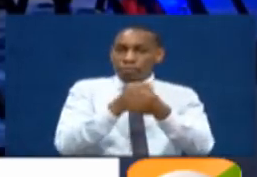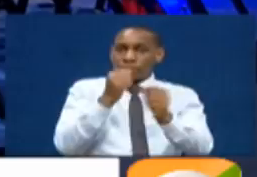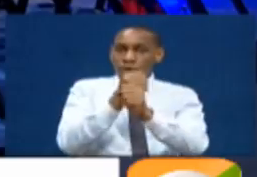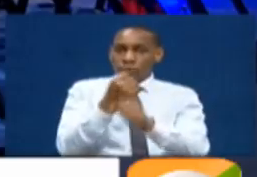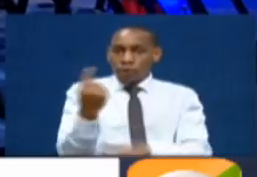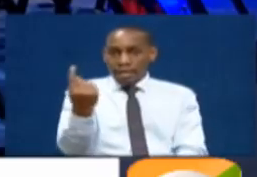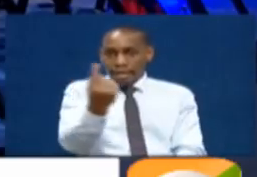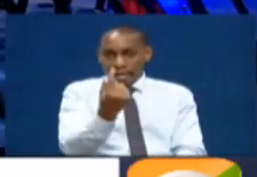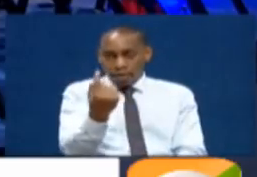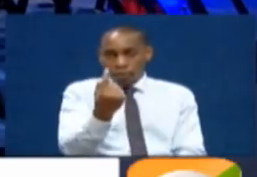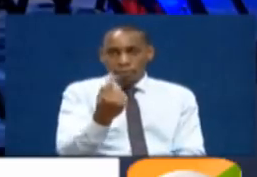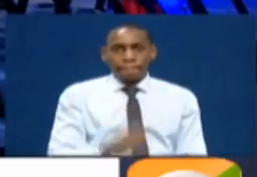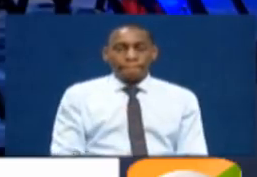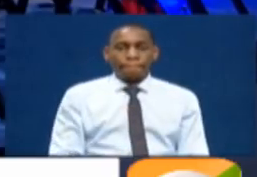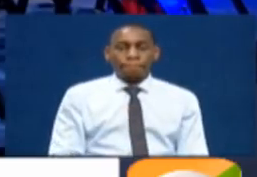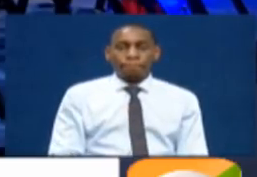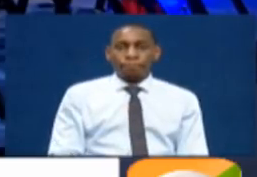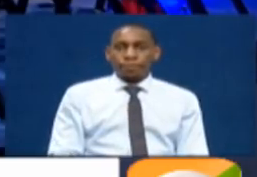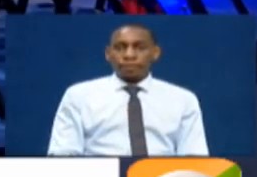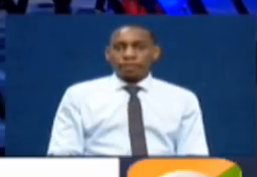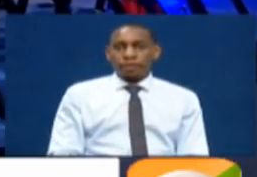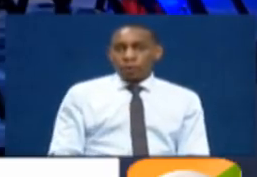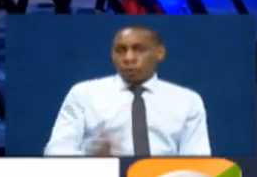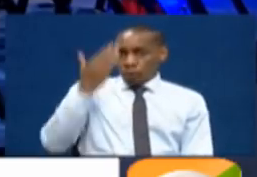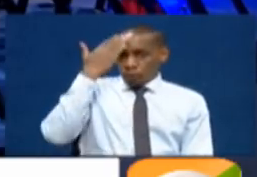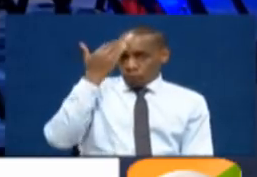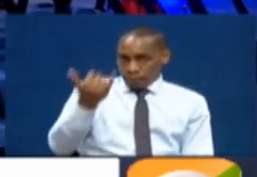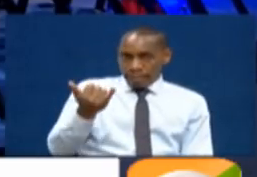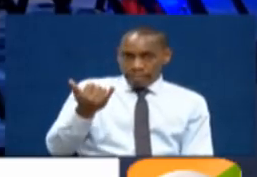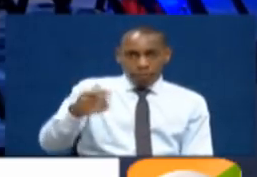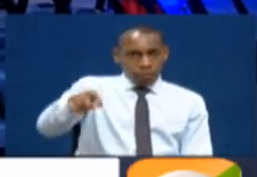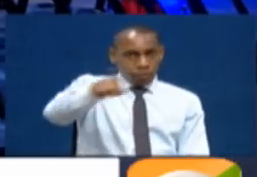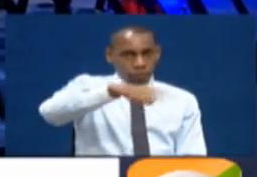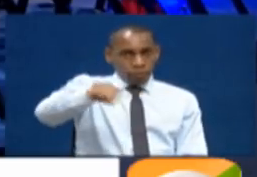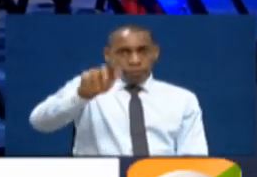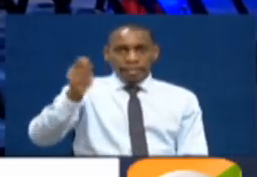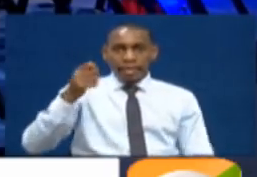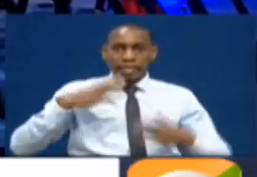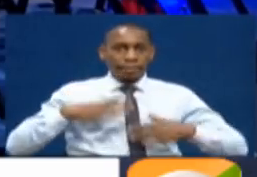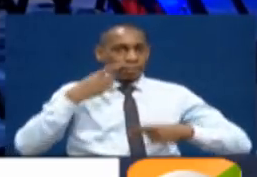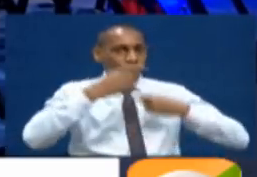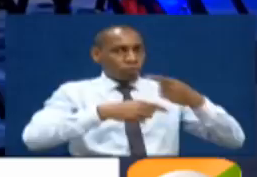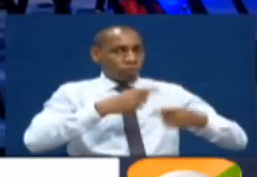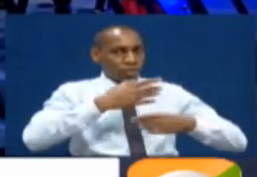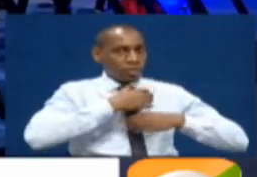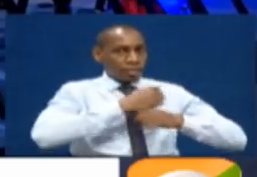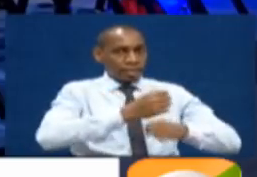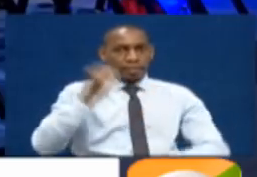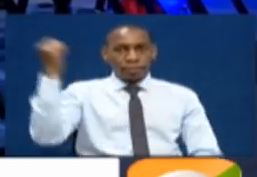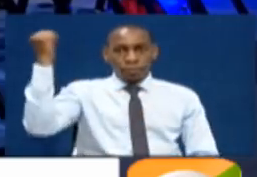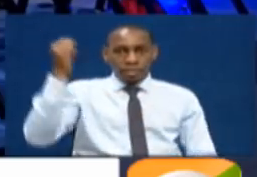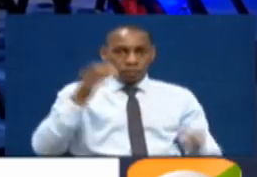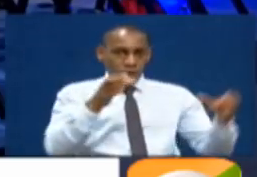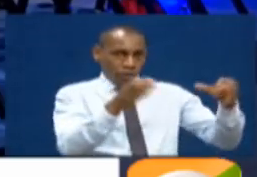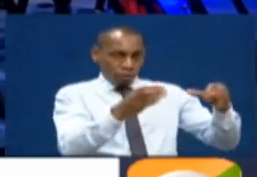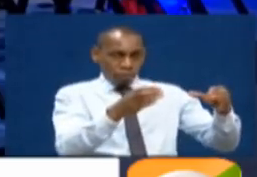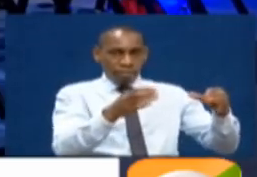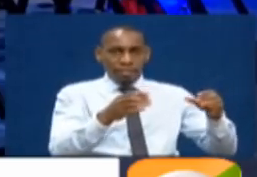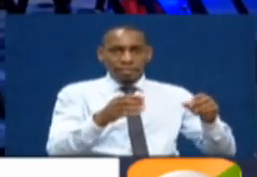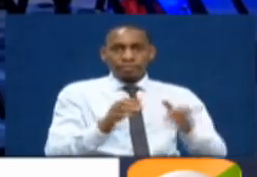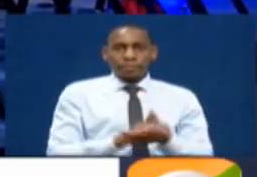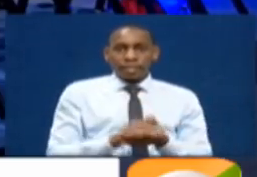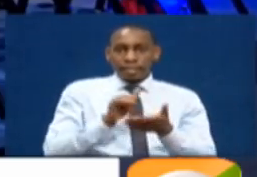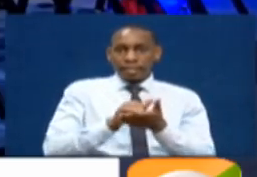like turning the Titanic alone, why should we as Kenyans continue to trust the political class? It's playing